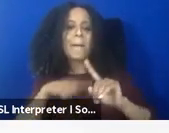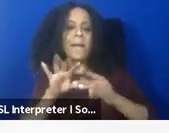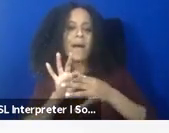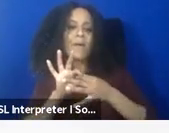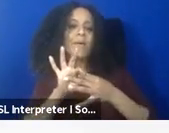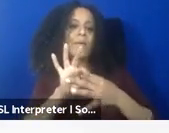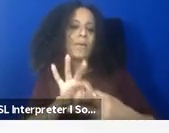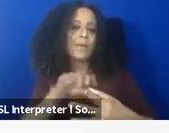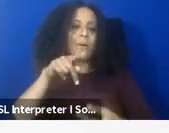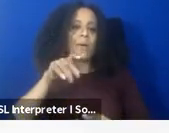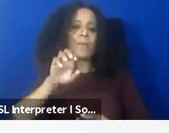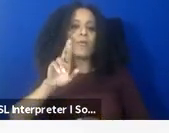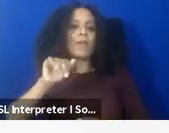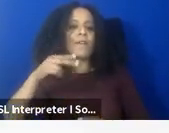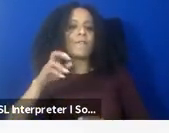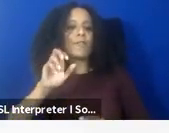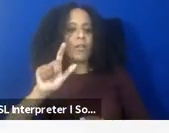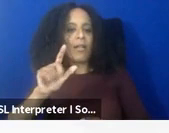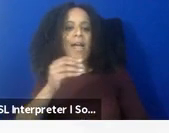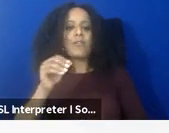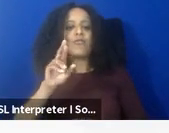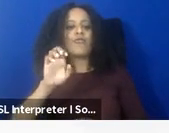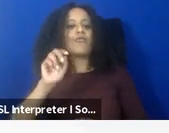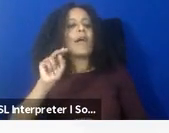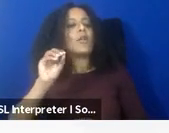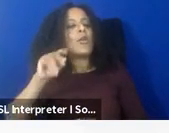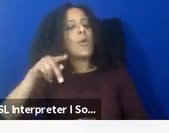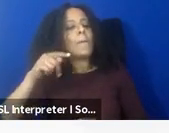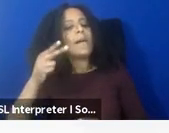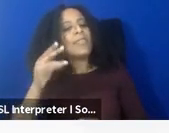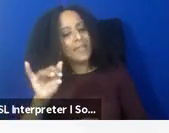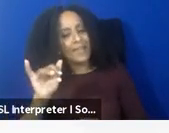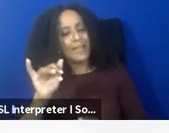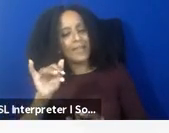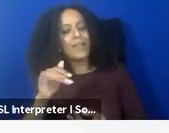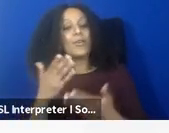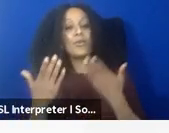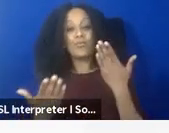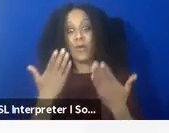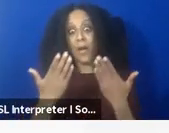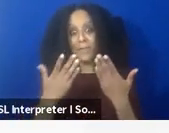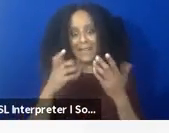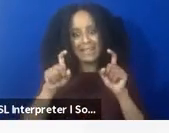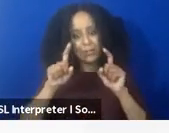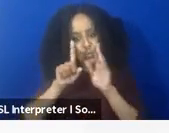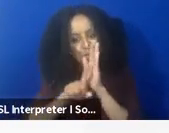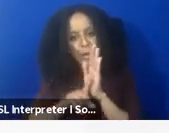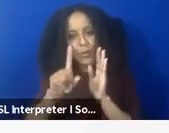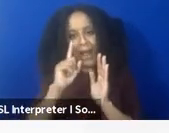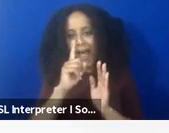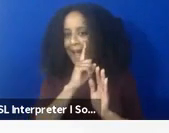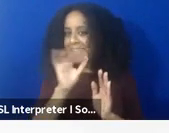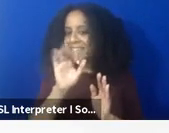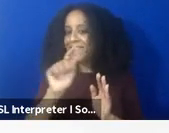with a patient with long duration and severe form of the disease, you would probably immediately refer to get the eyes and feet looked at. But this